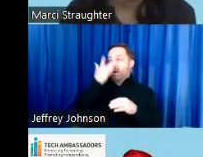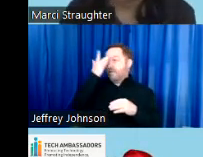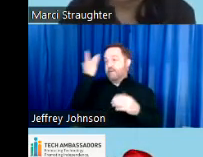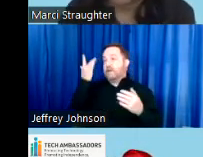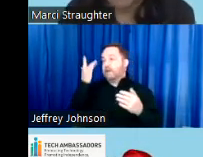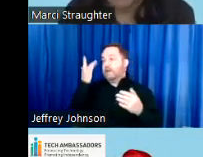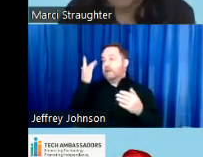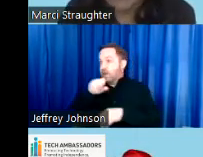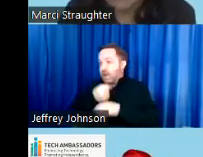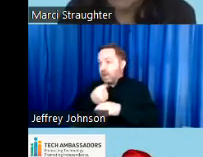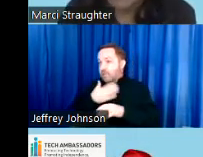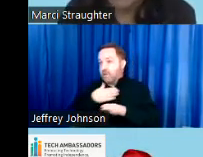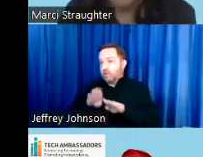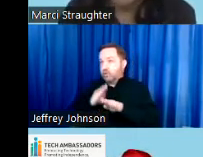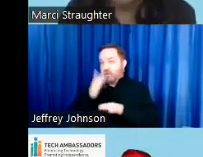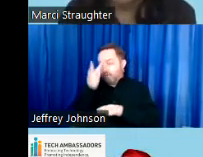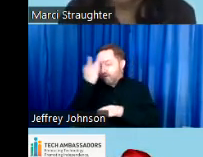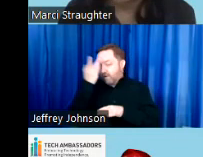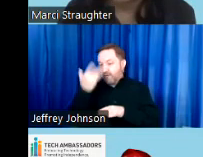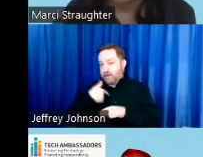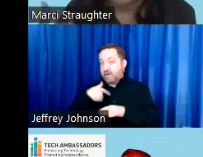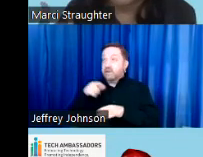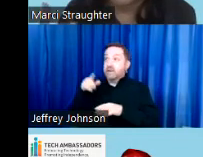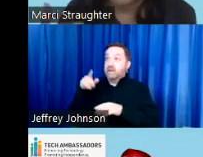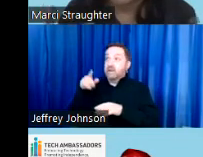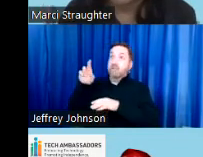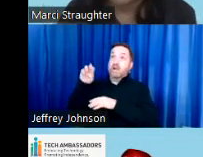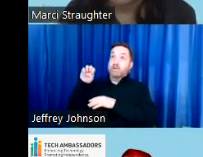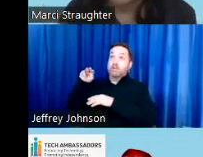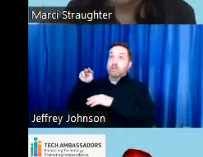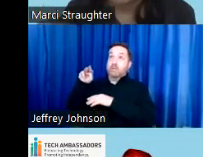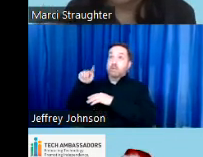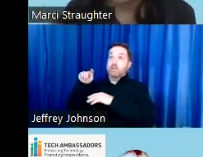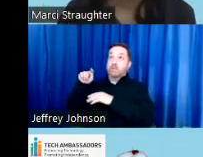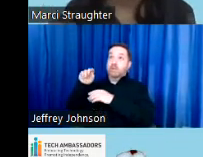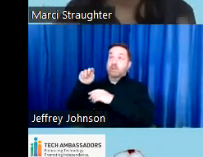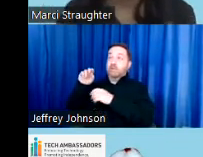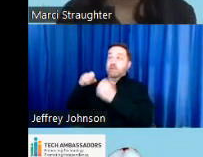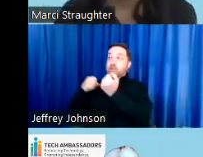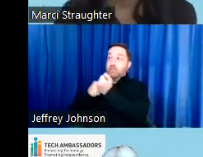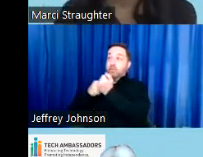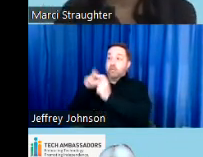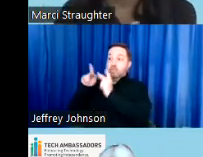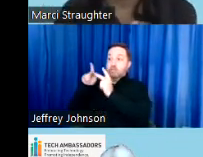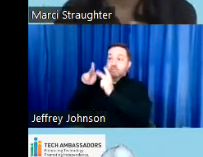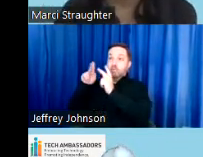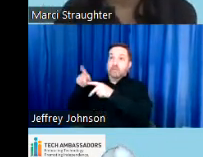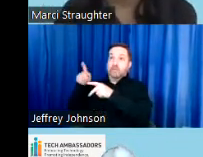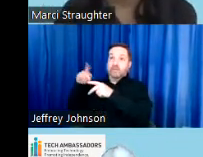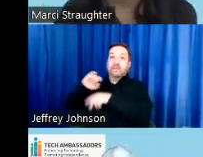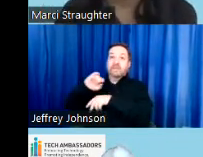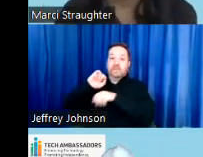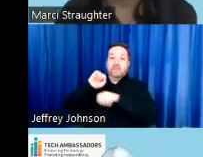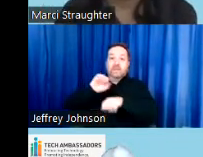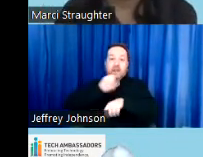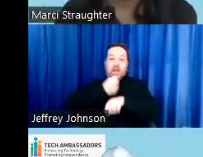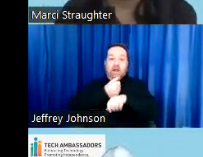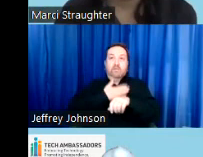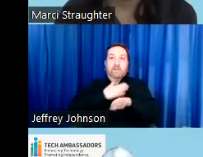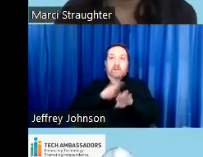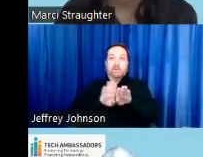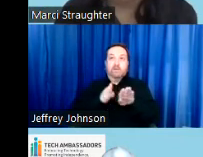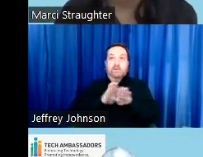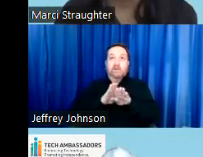that, they can lock it and they can see it. And that's one thing that's really cool about it. And it's really good